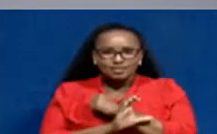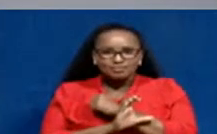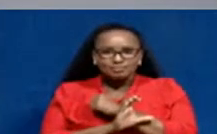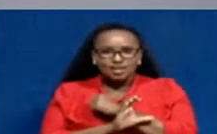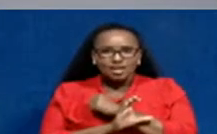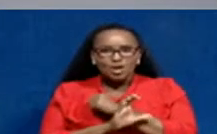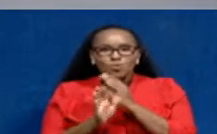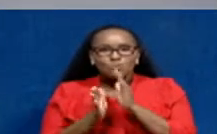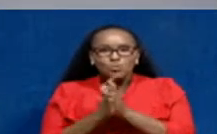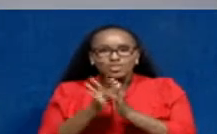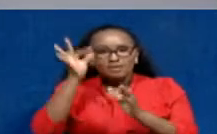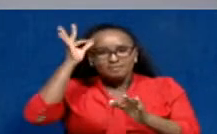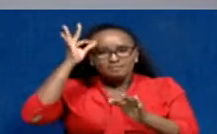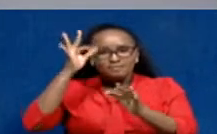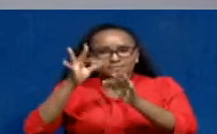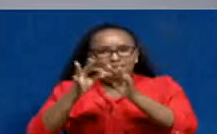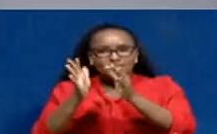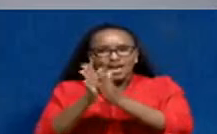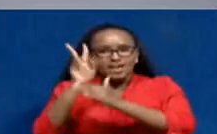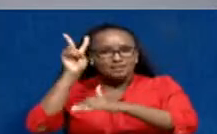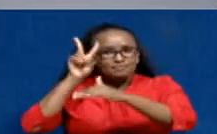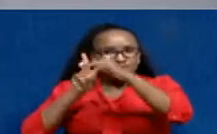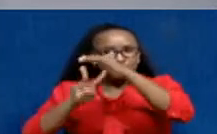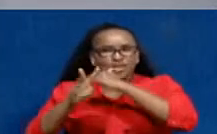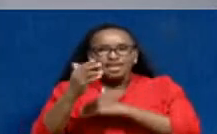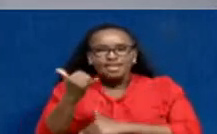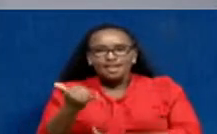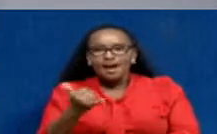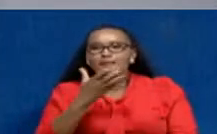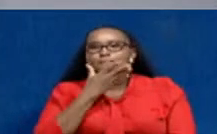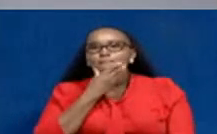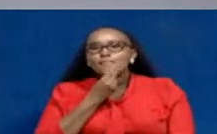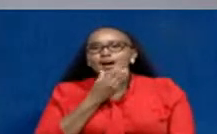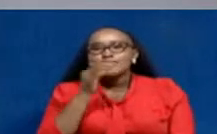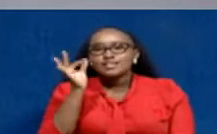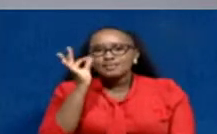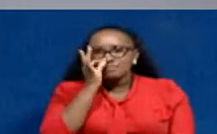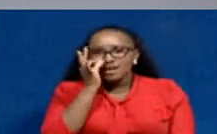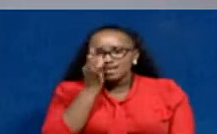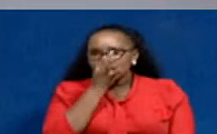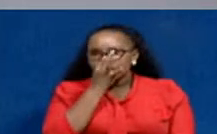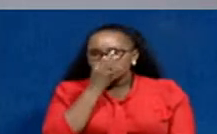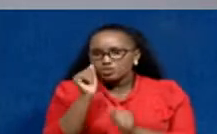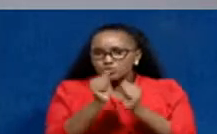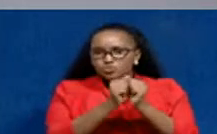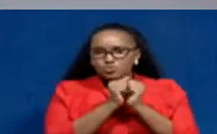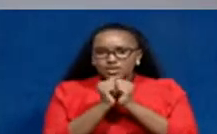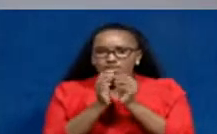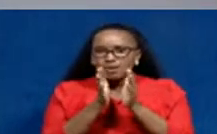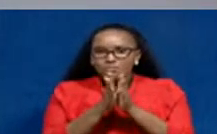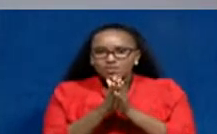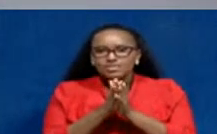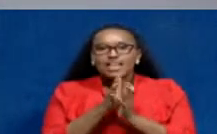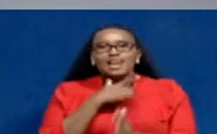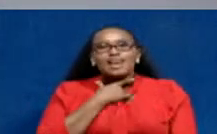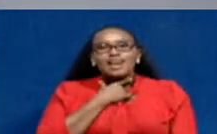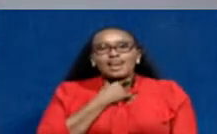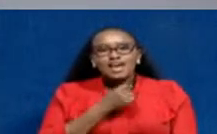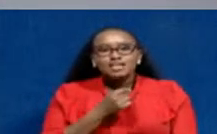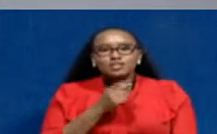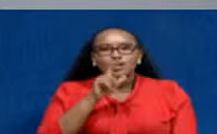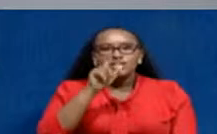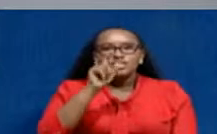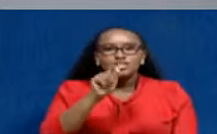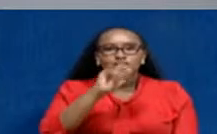Armed with faith and vision, the young Kibaki, alongside the likes of